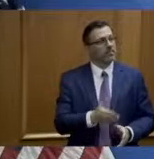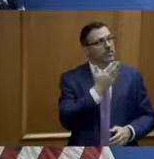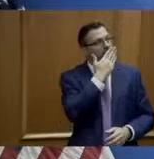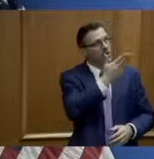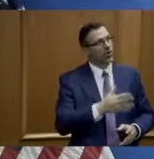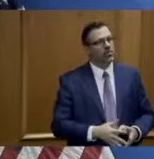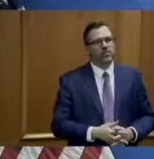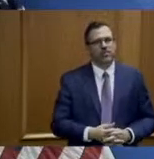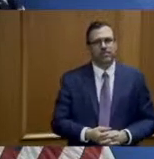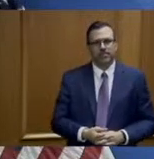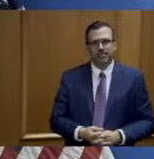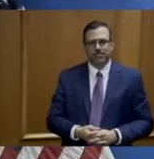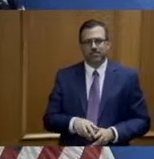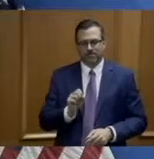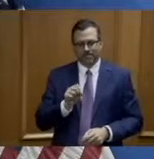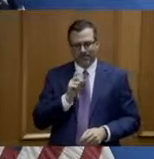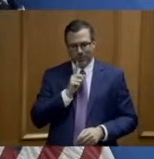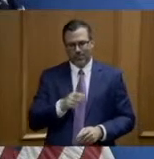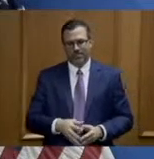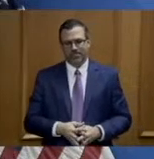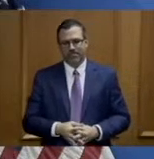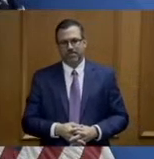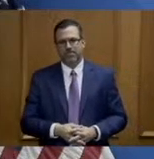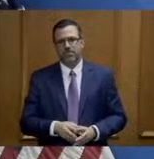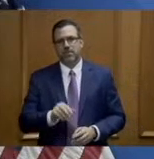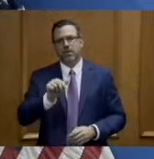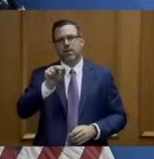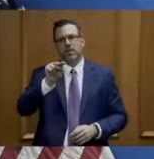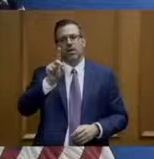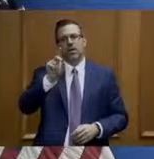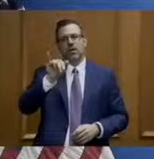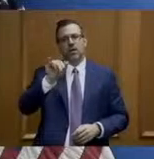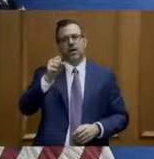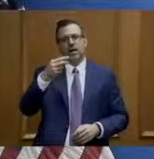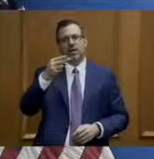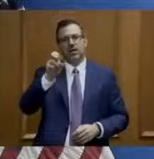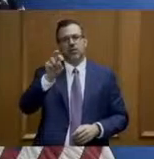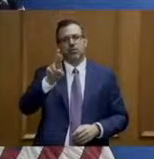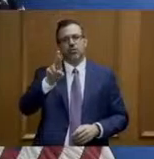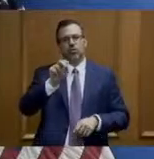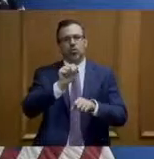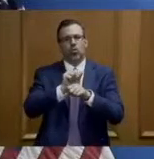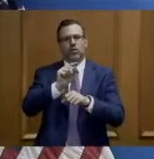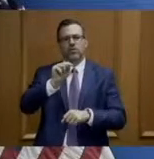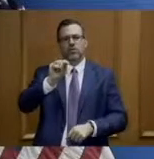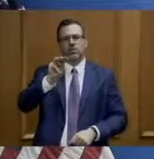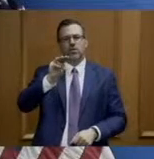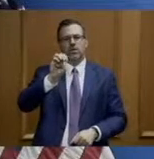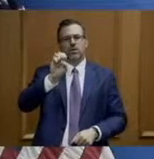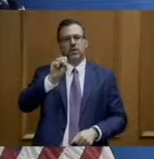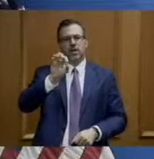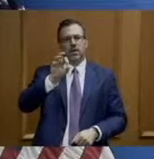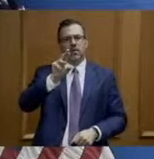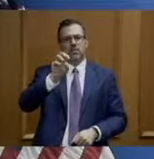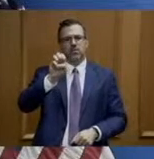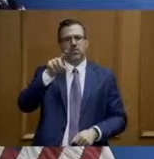Thank you, Governor. Yes, sir. Next, we'll go to Andy Scher with the Times Free Press. Andy, your line is open.